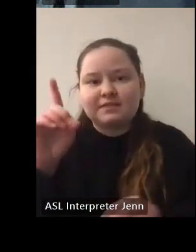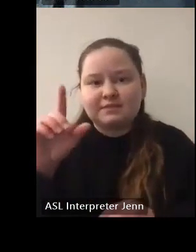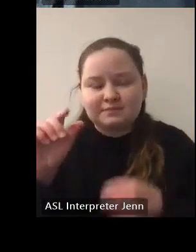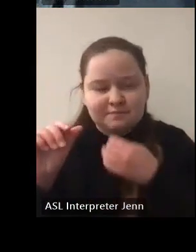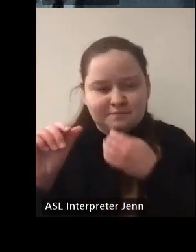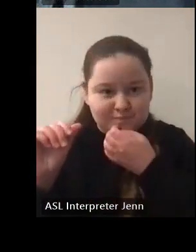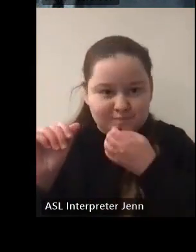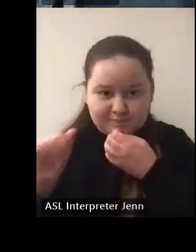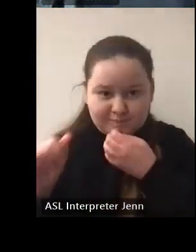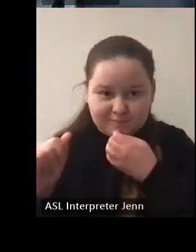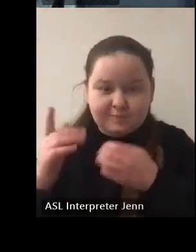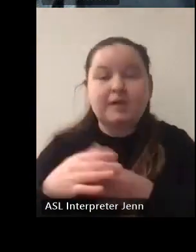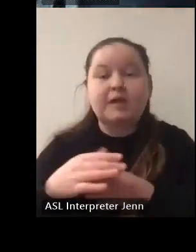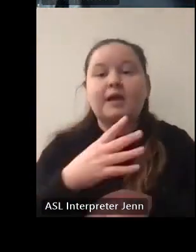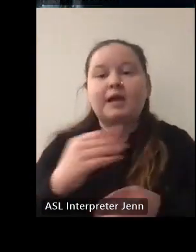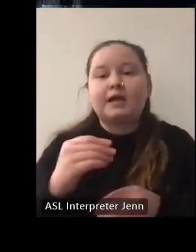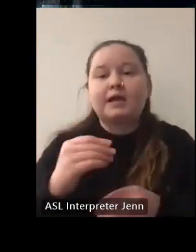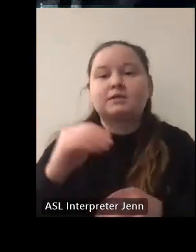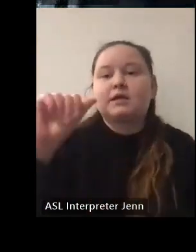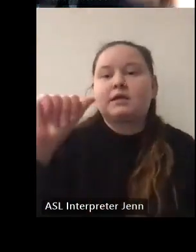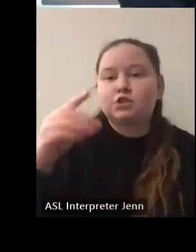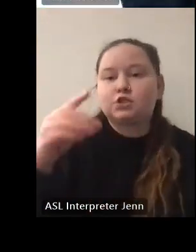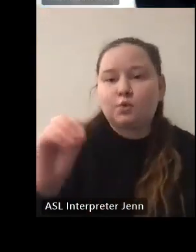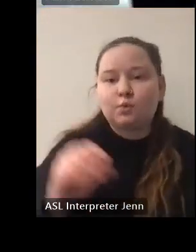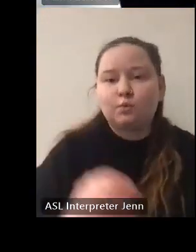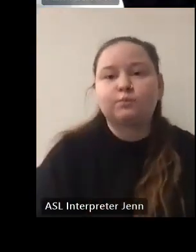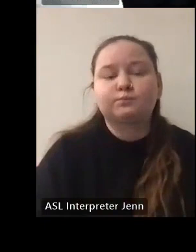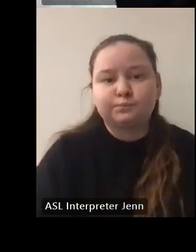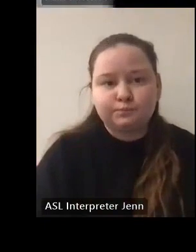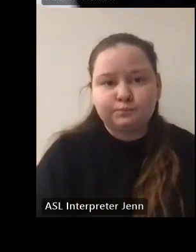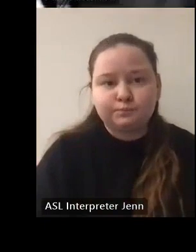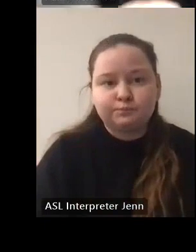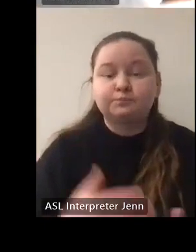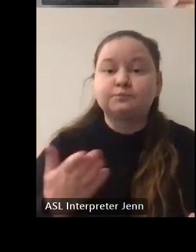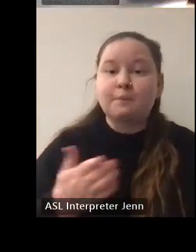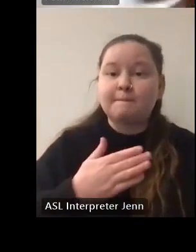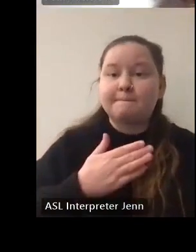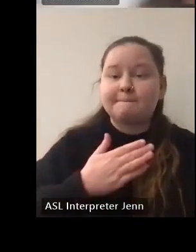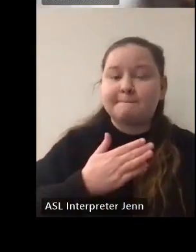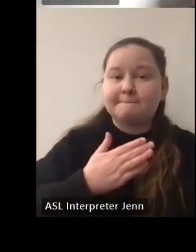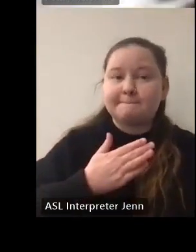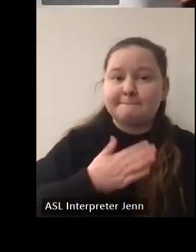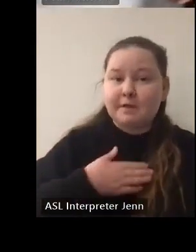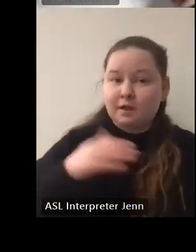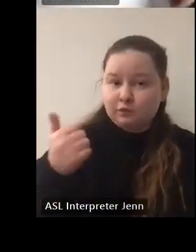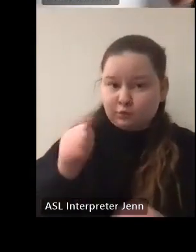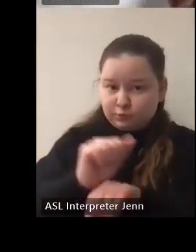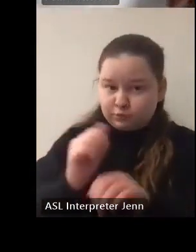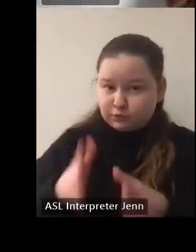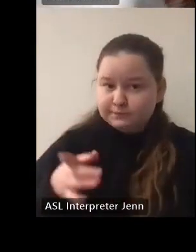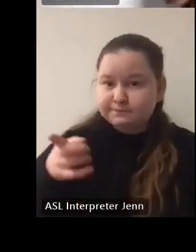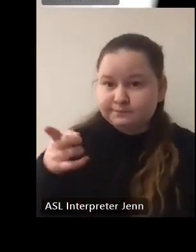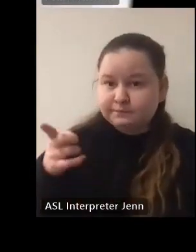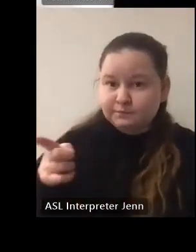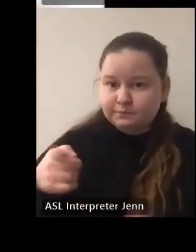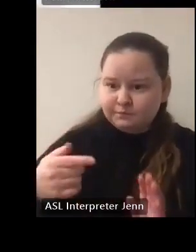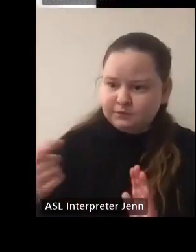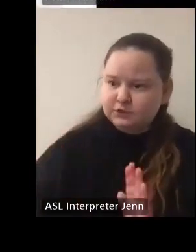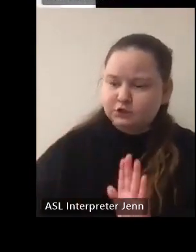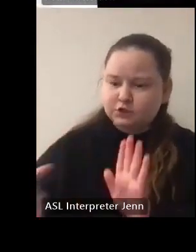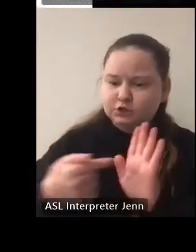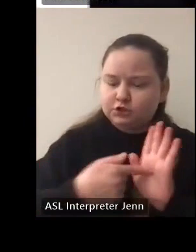Art Gallery of Ontario. In fact, my colleague in Artifacts, Lena Rodby, shared an image with me